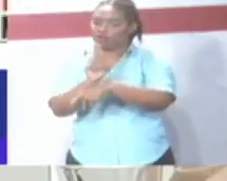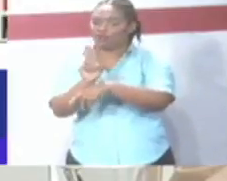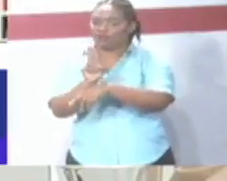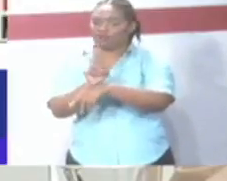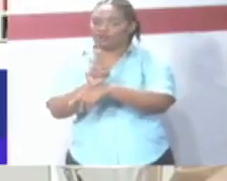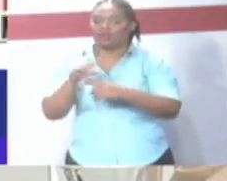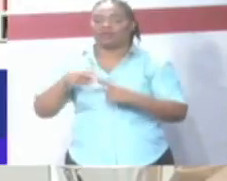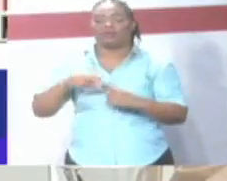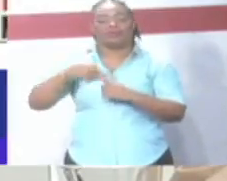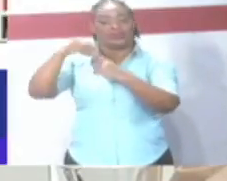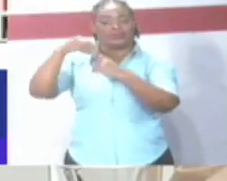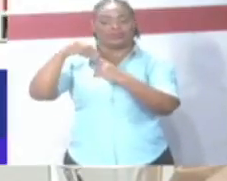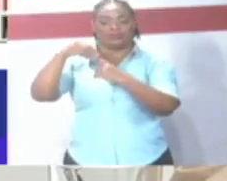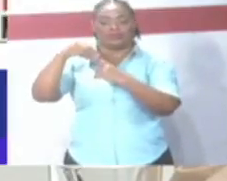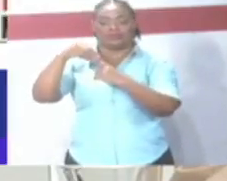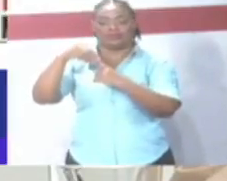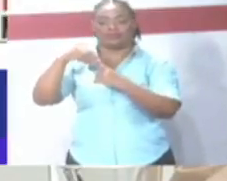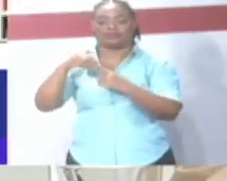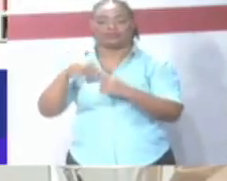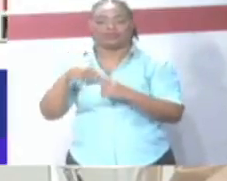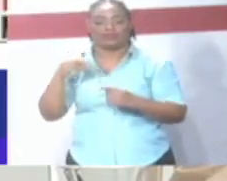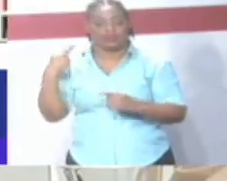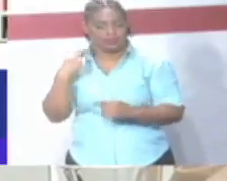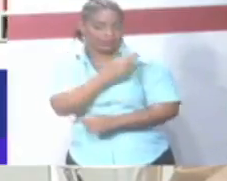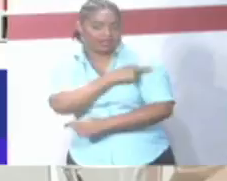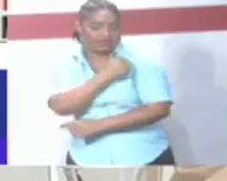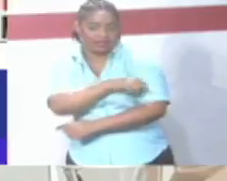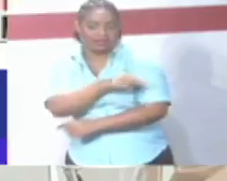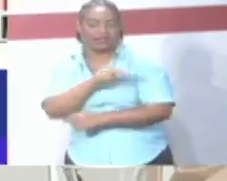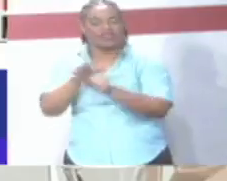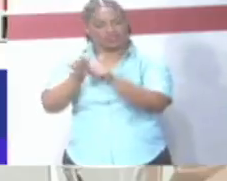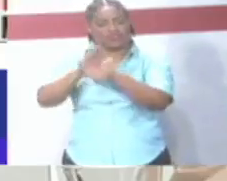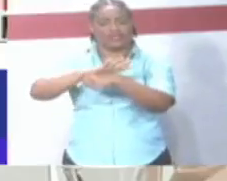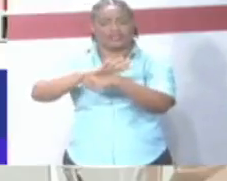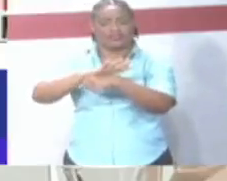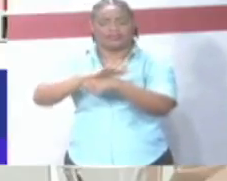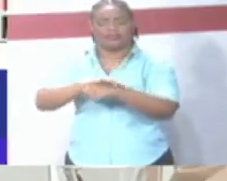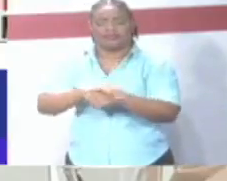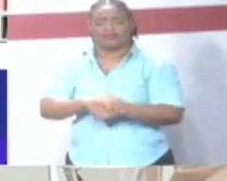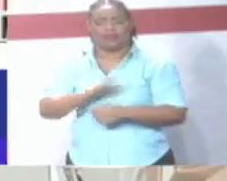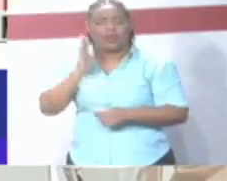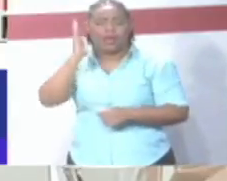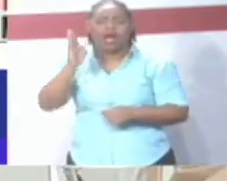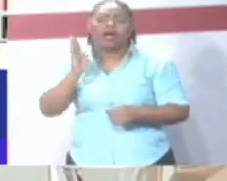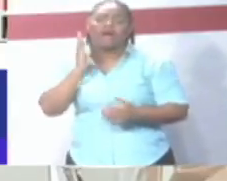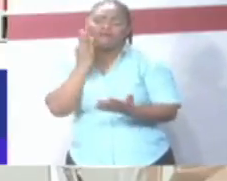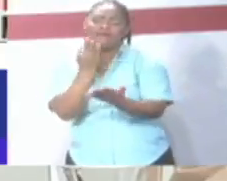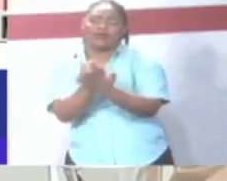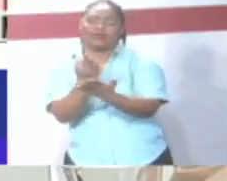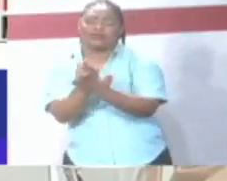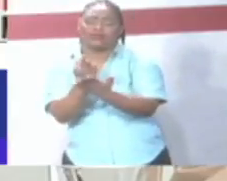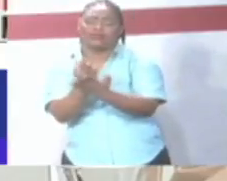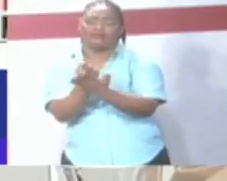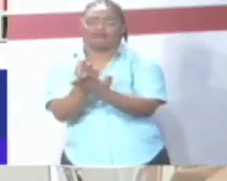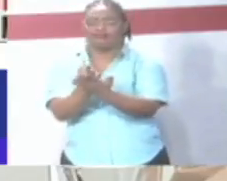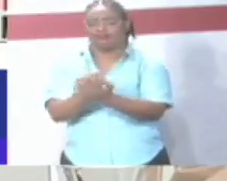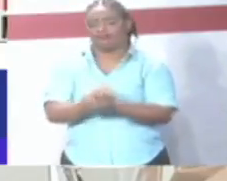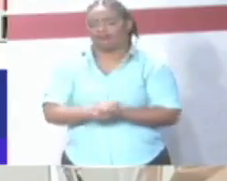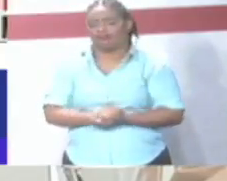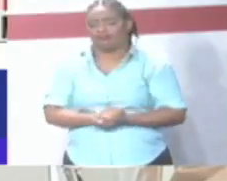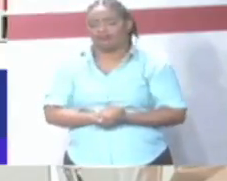to fear about funding. The funding will be made available, whether it's for